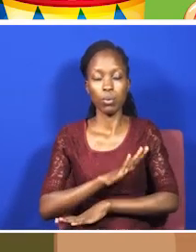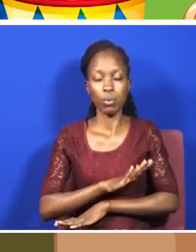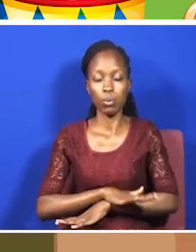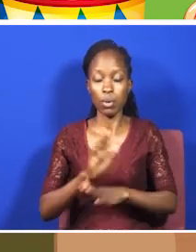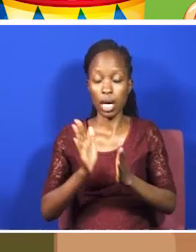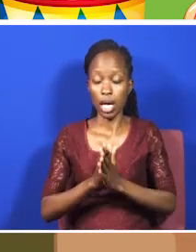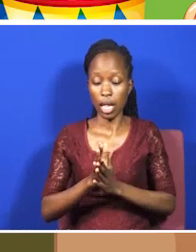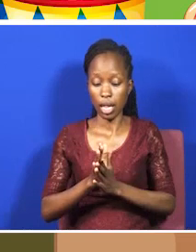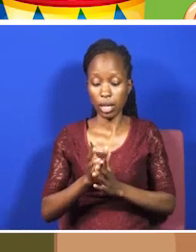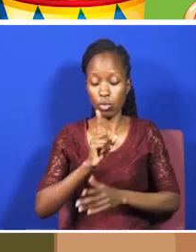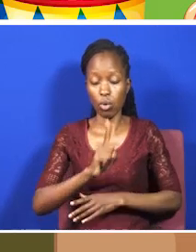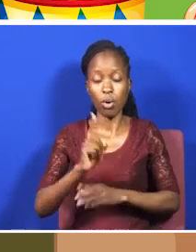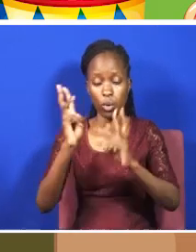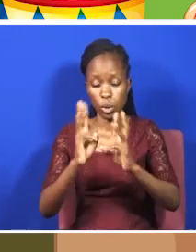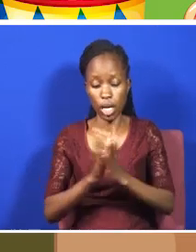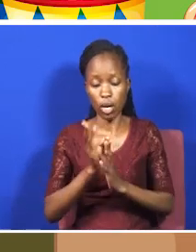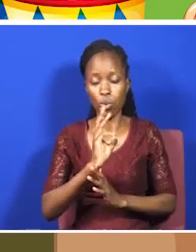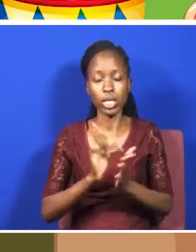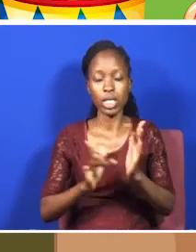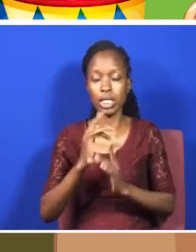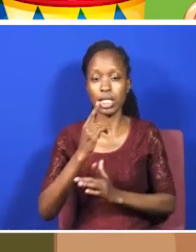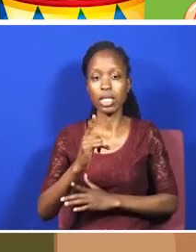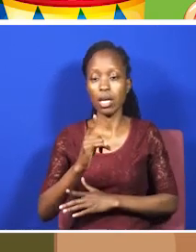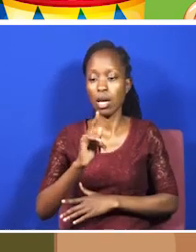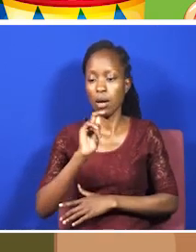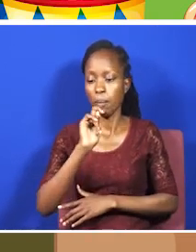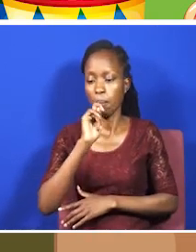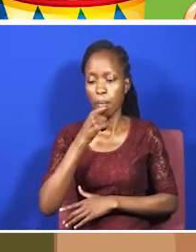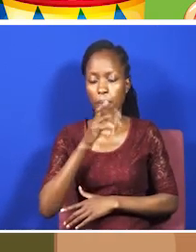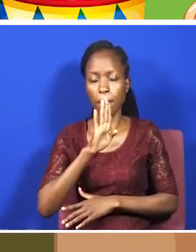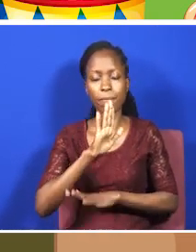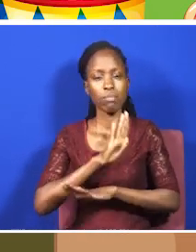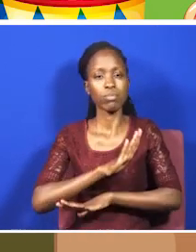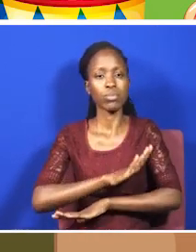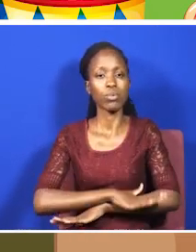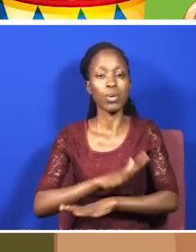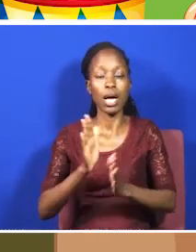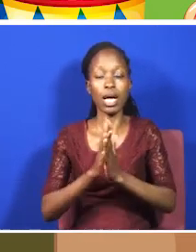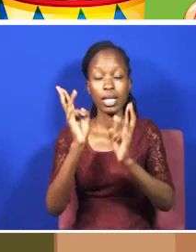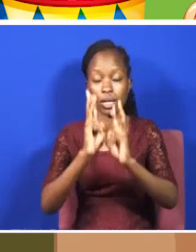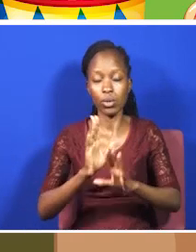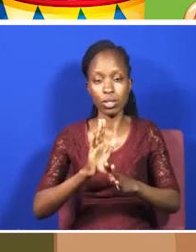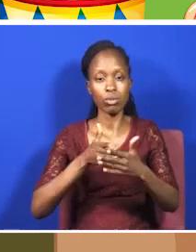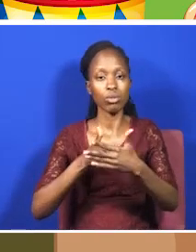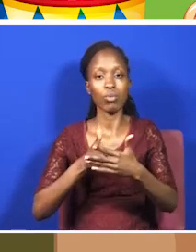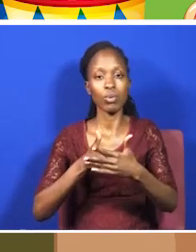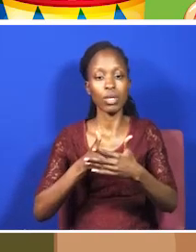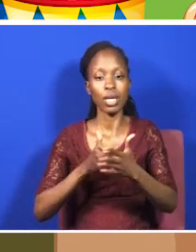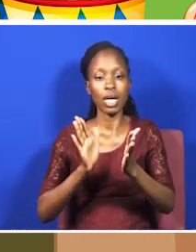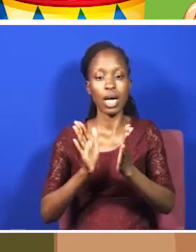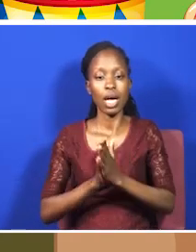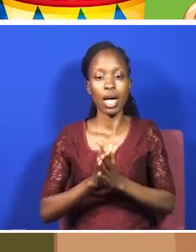the wind and the water. He said, 'Quiet, be